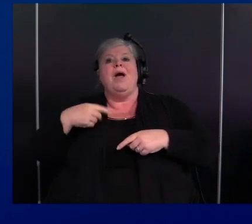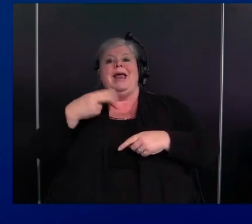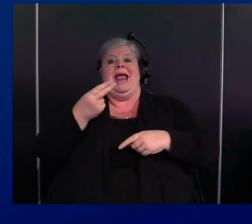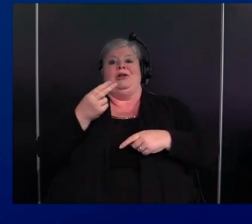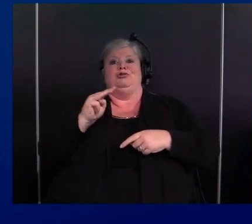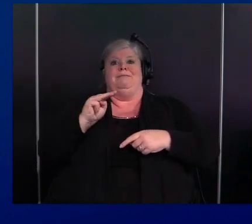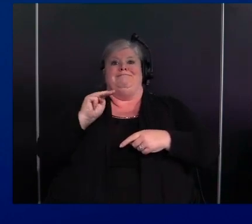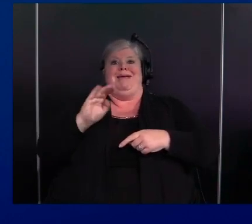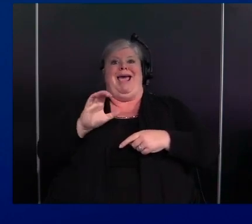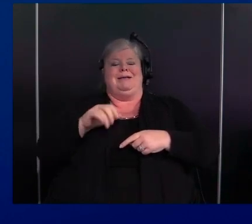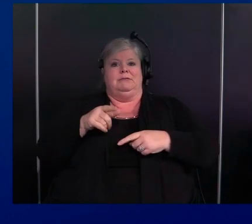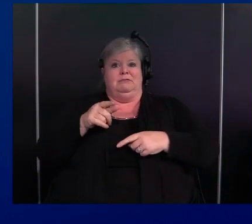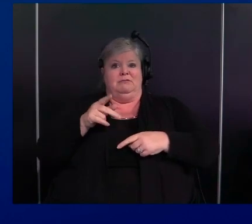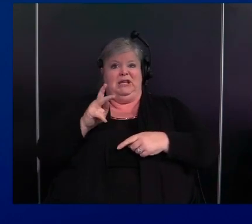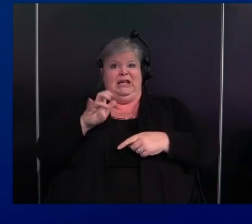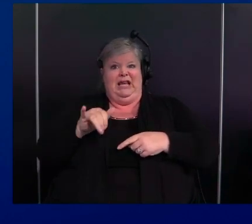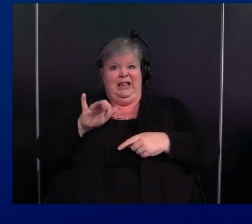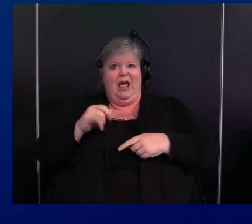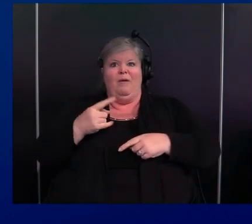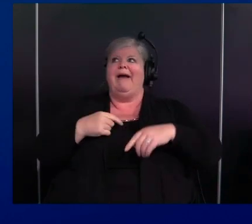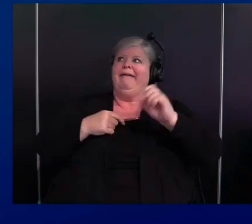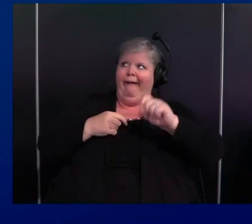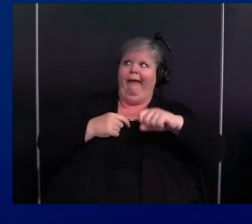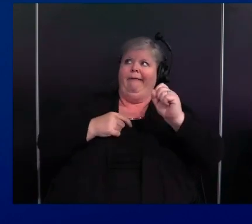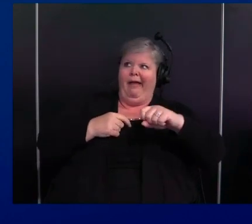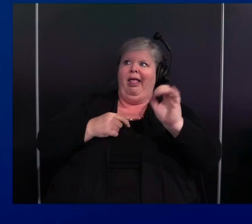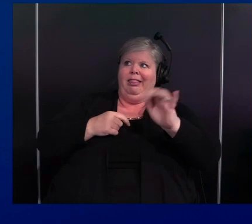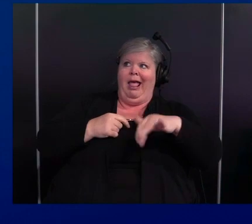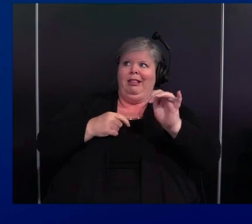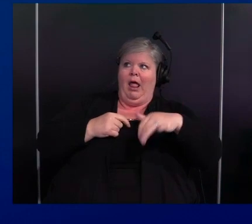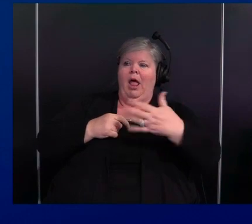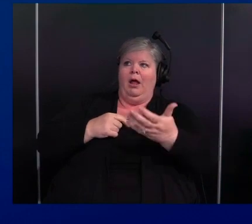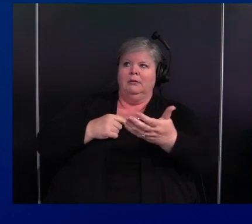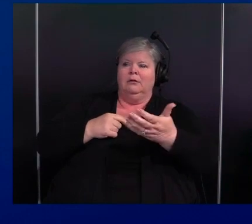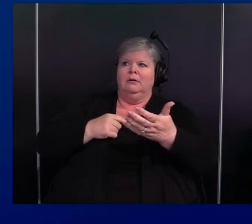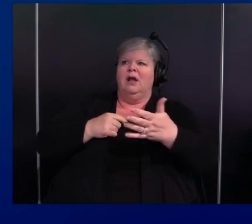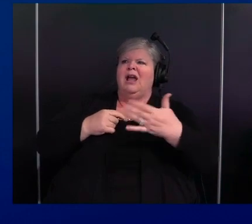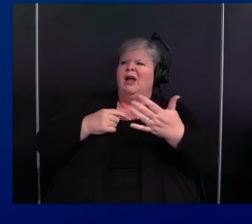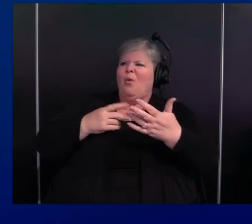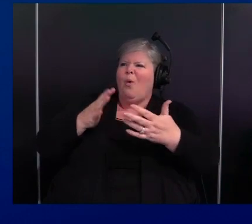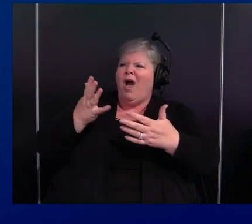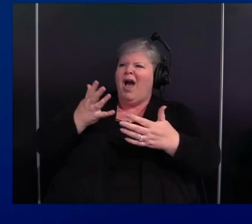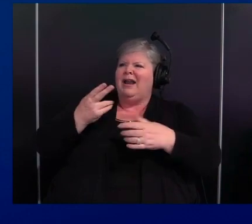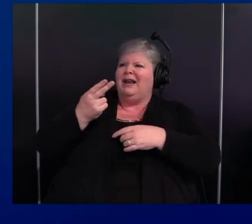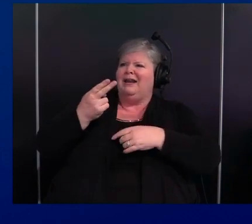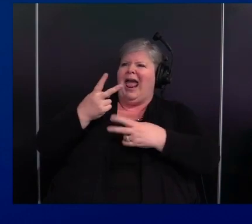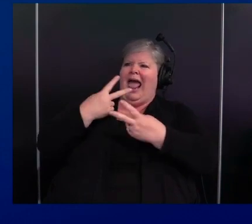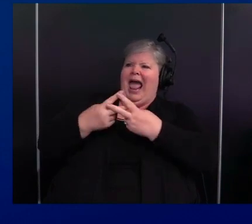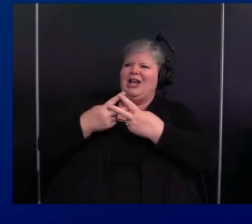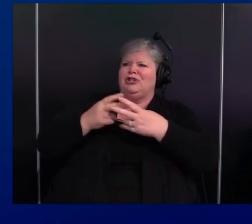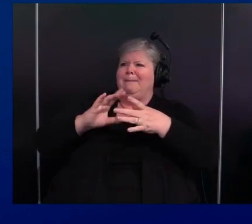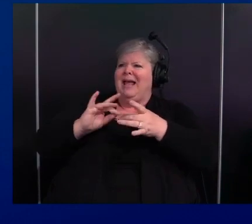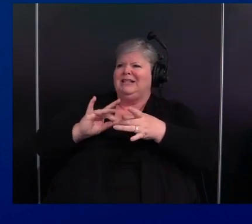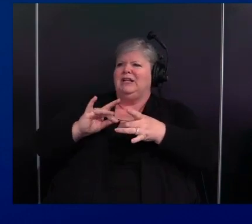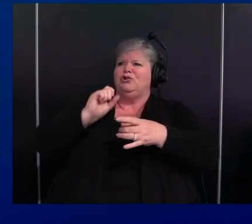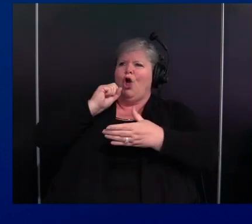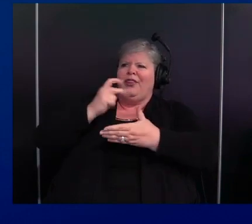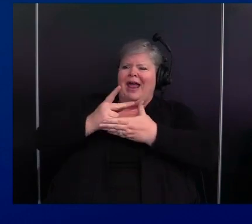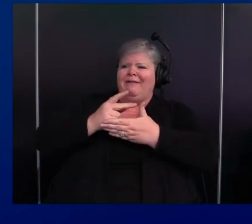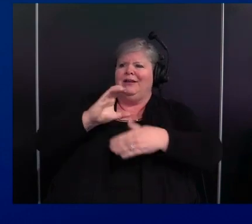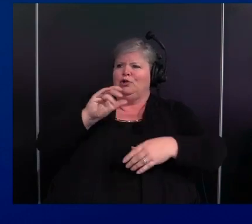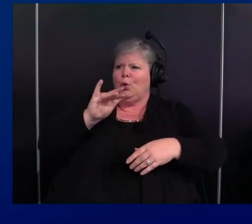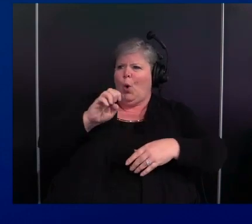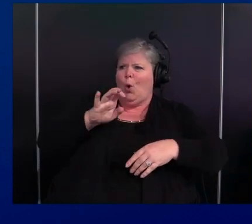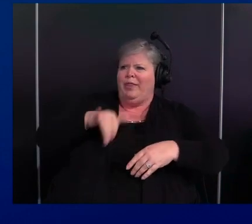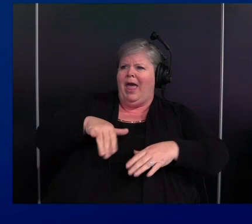key, kind of deep in the woods. Yep. Hash, hash message authentication code. Right. That's